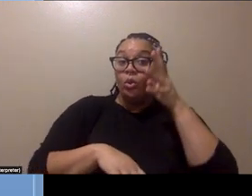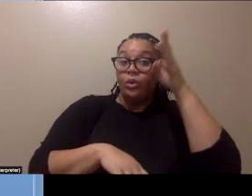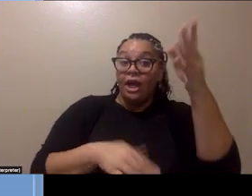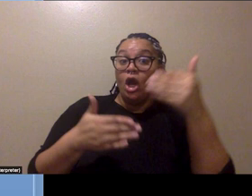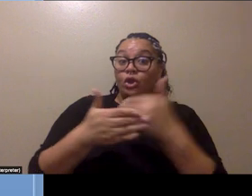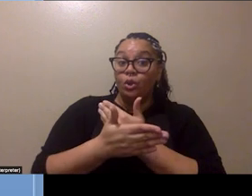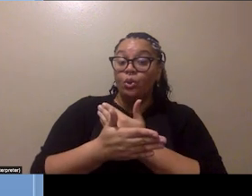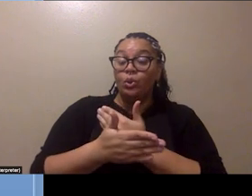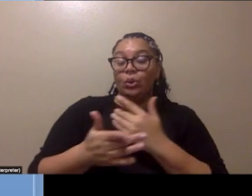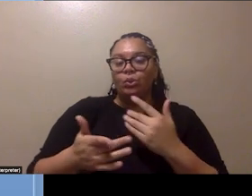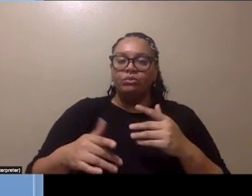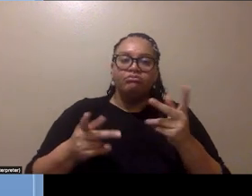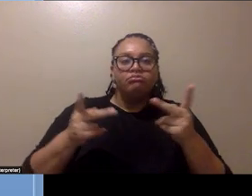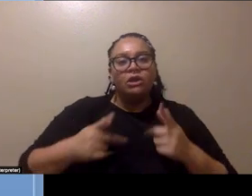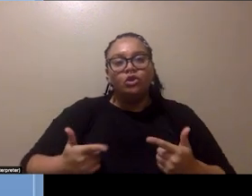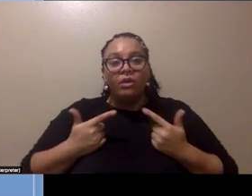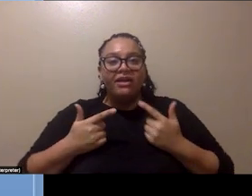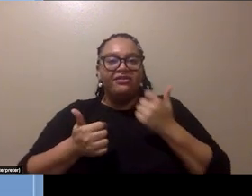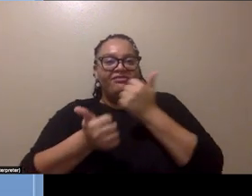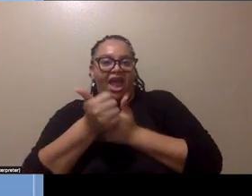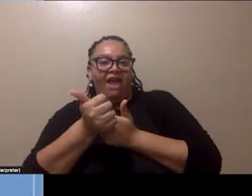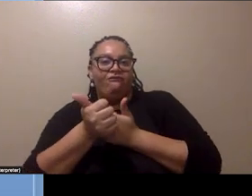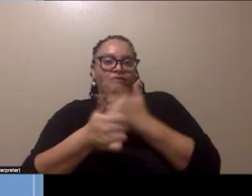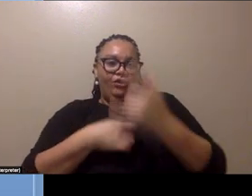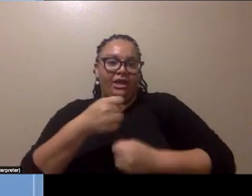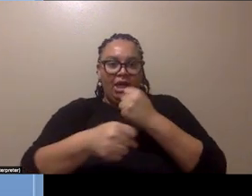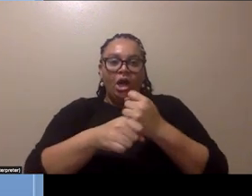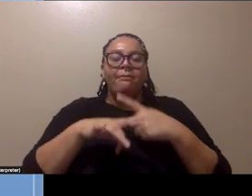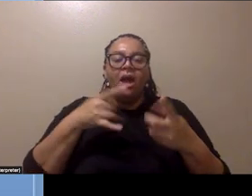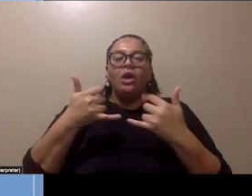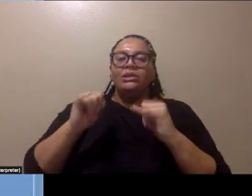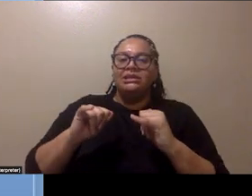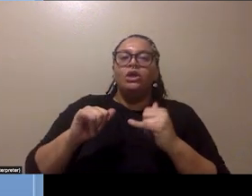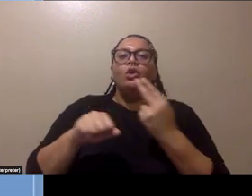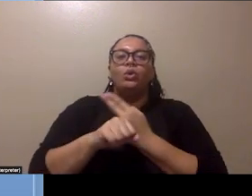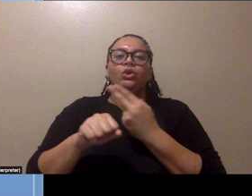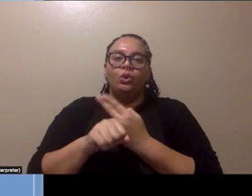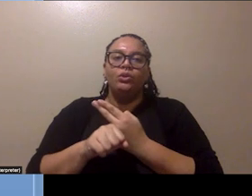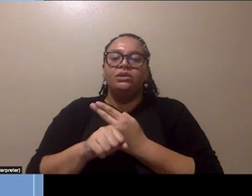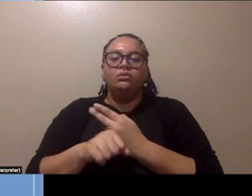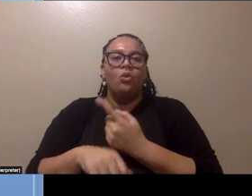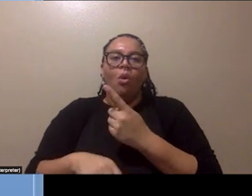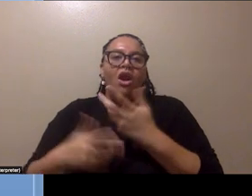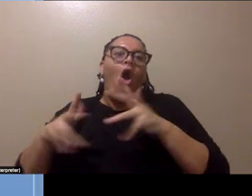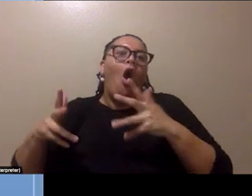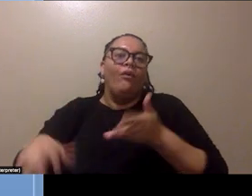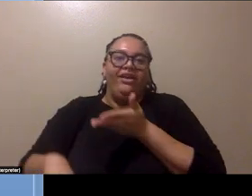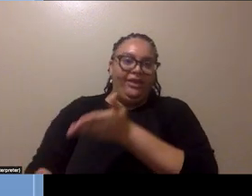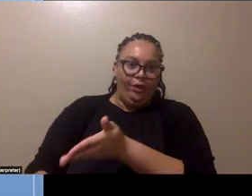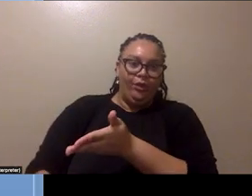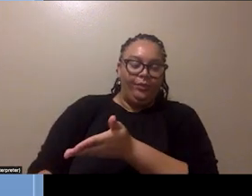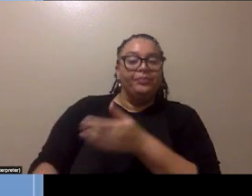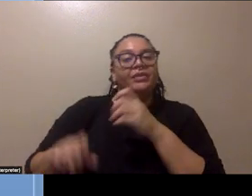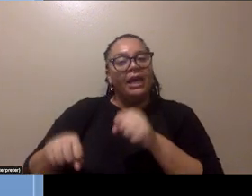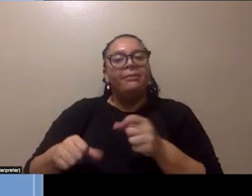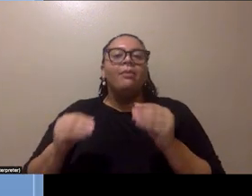So they actually will create a brand new cavity from year to year, but they will also reuse and modify